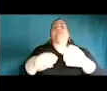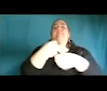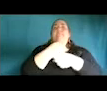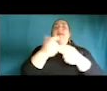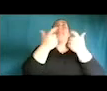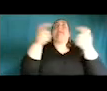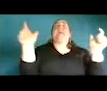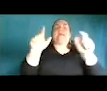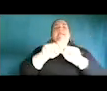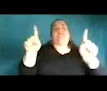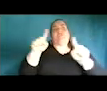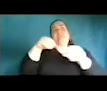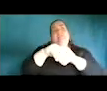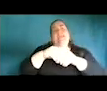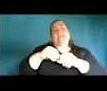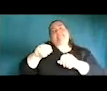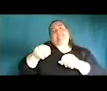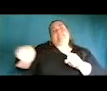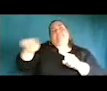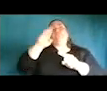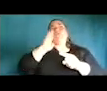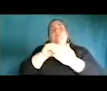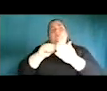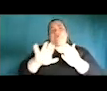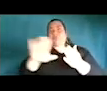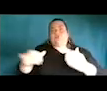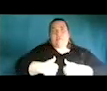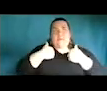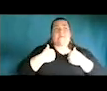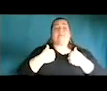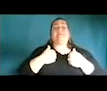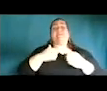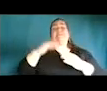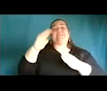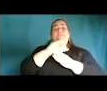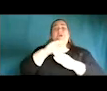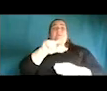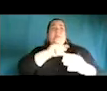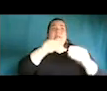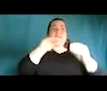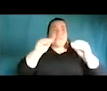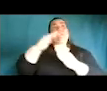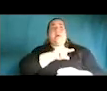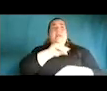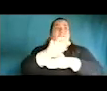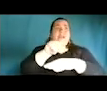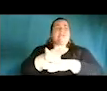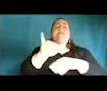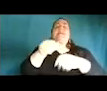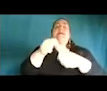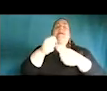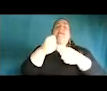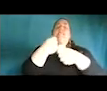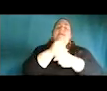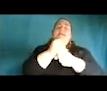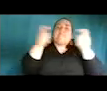Brown students. Quality teaching and advising makes an enormous difference in how Brown University students learn and grow